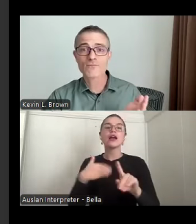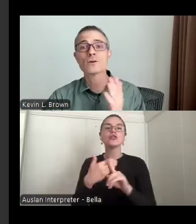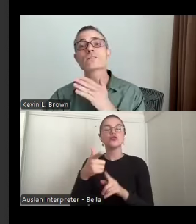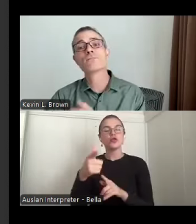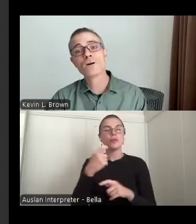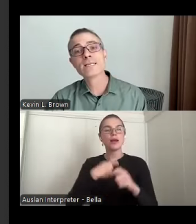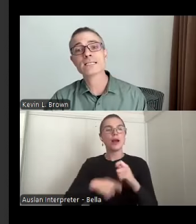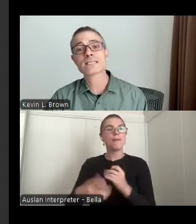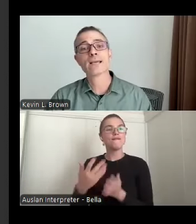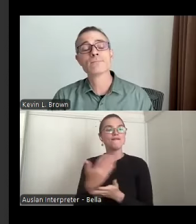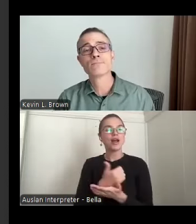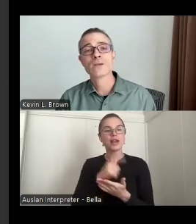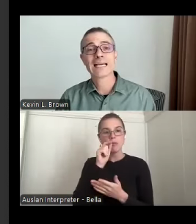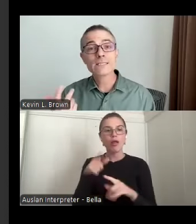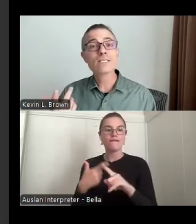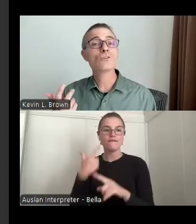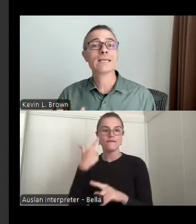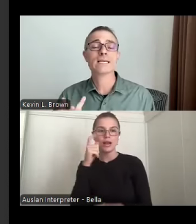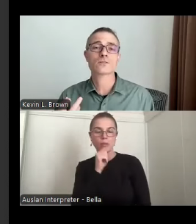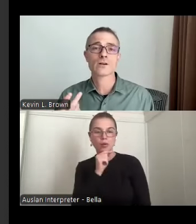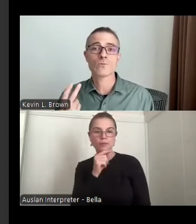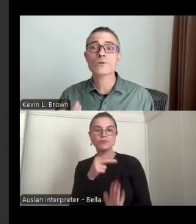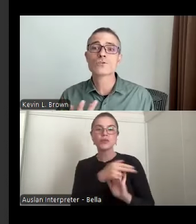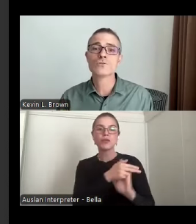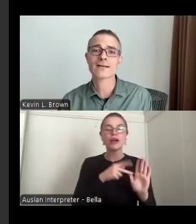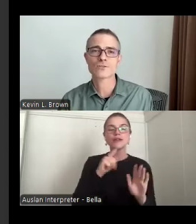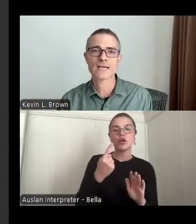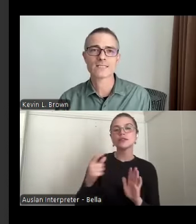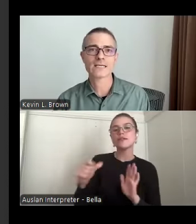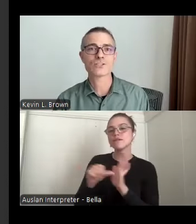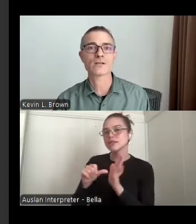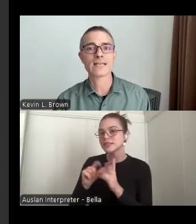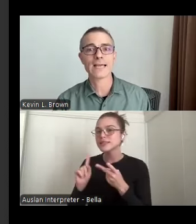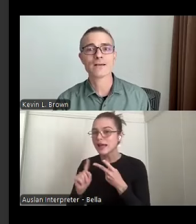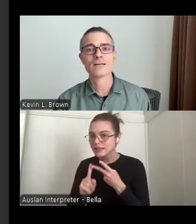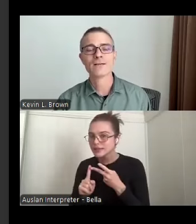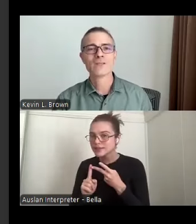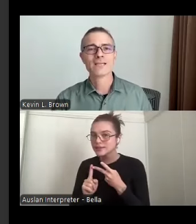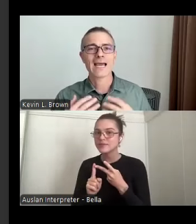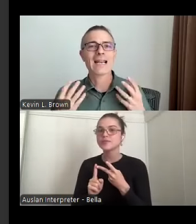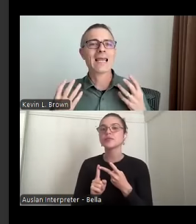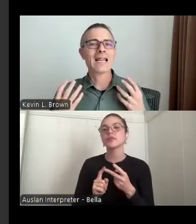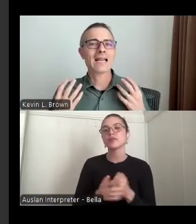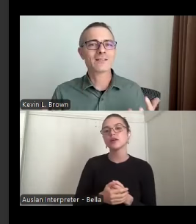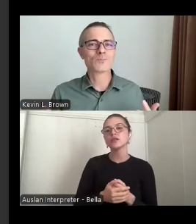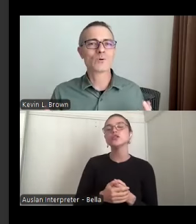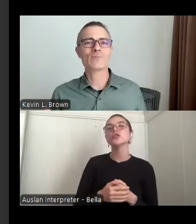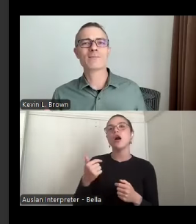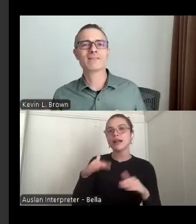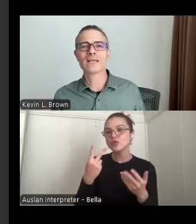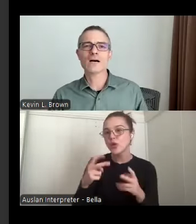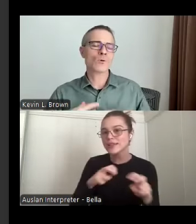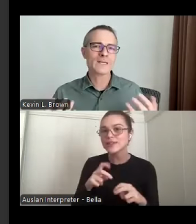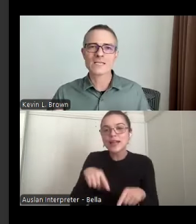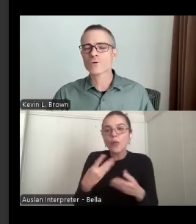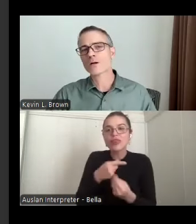brand first, funding second. At least you can get started with those 2 exercises I shared today. And at this point, you might be